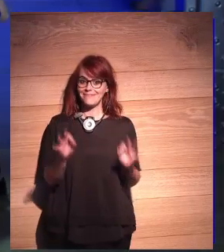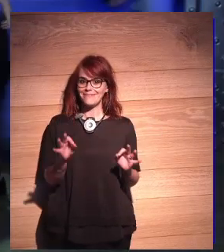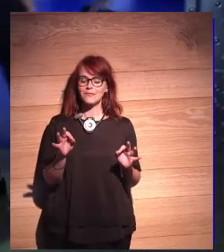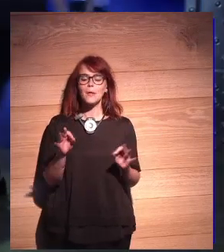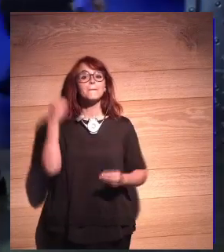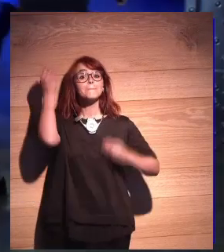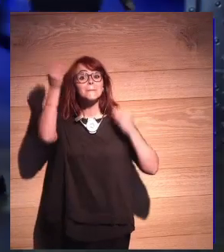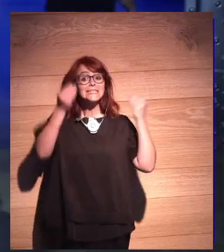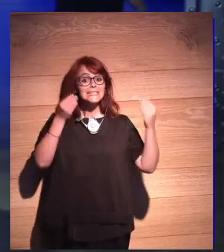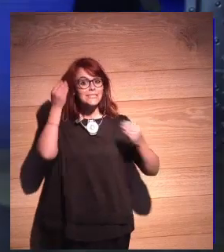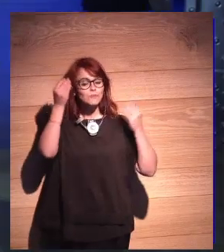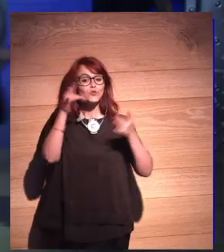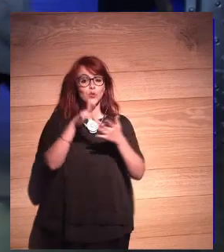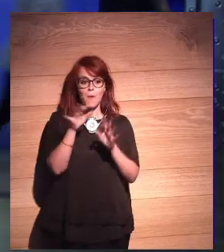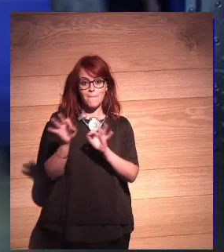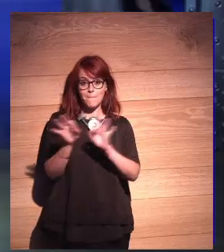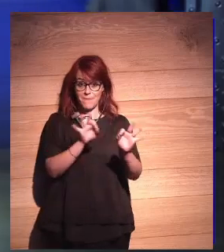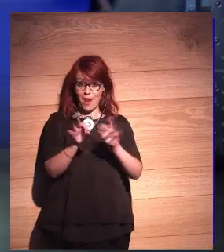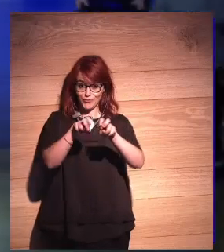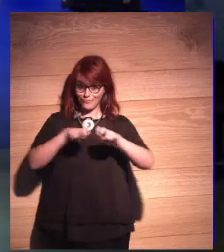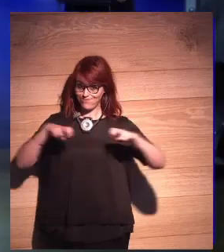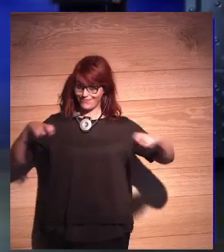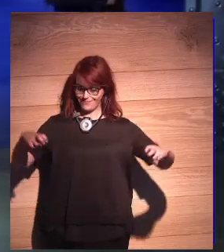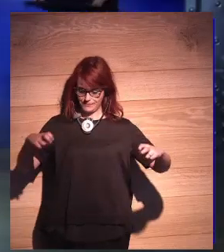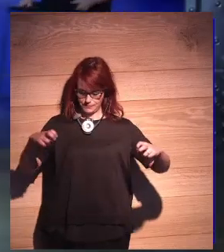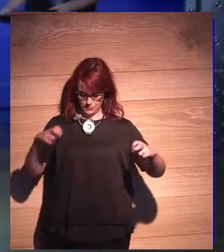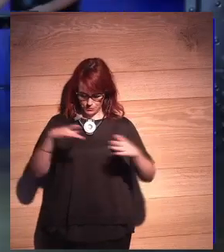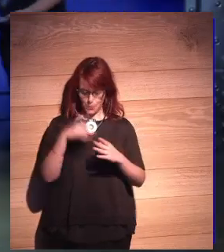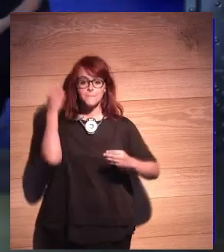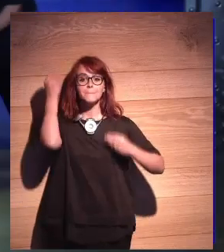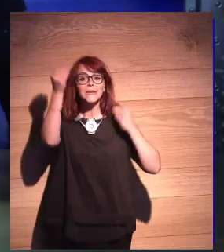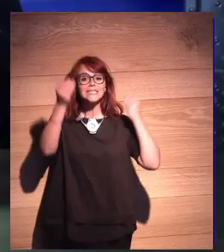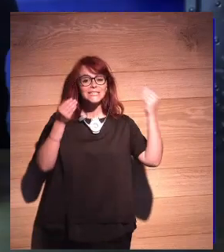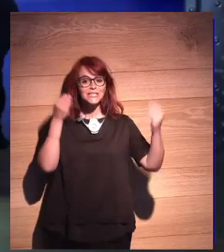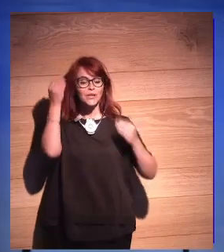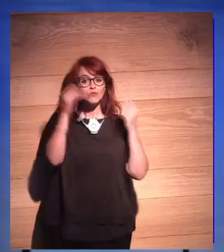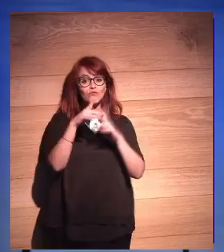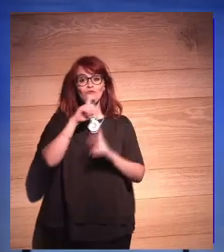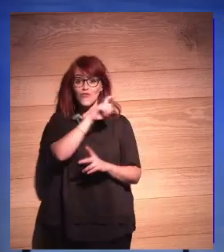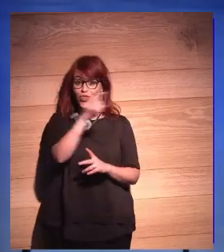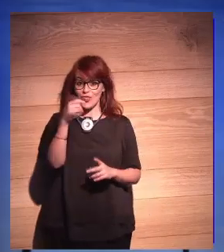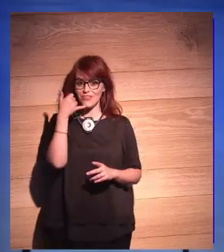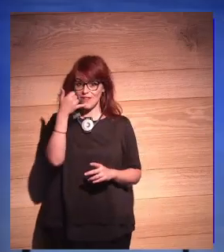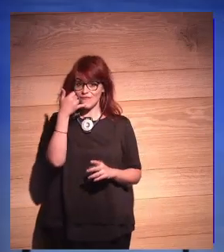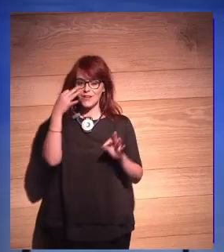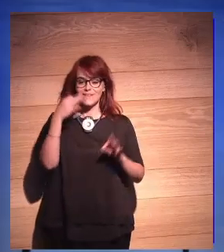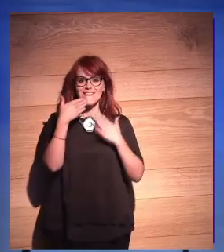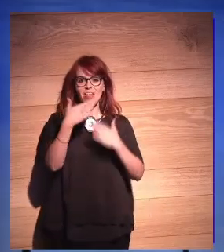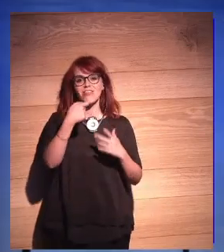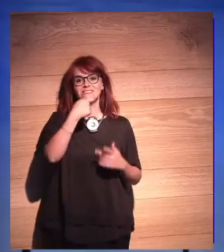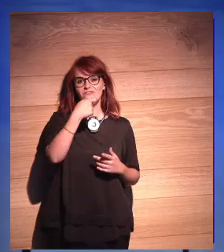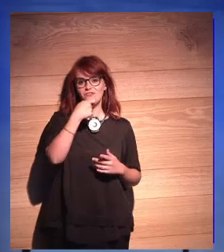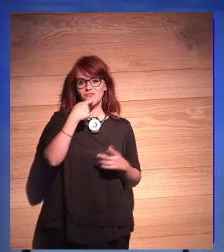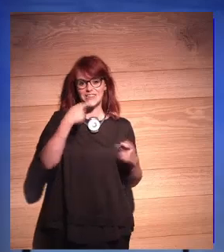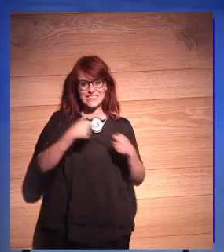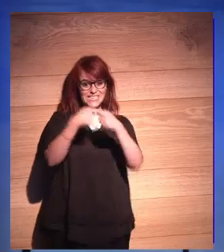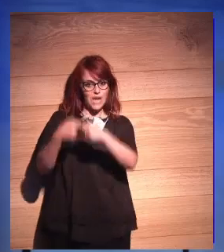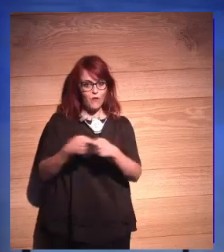When we thought, and I'll take some minutes while the set is put on the stage, when we